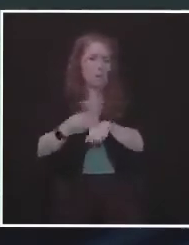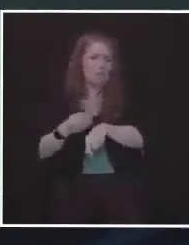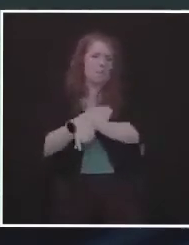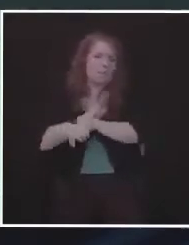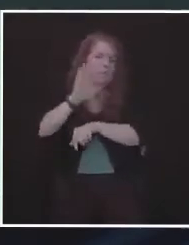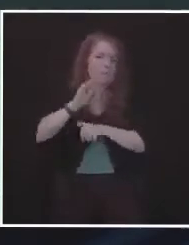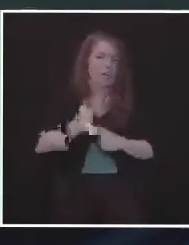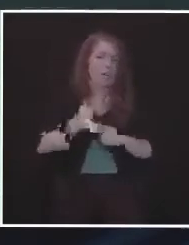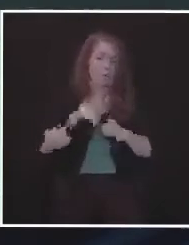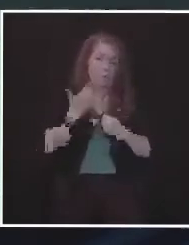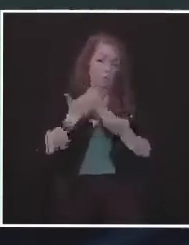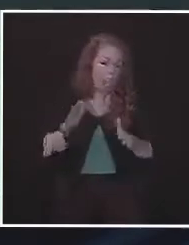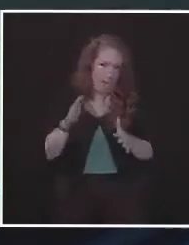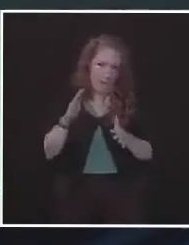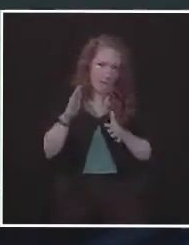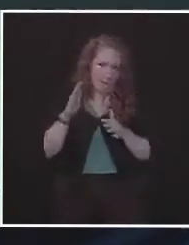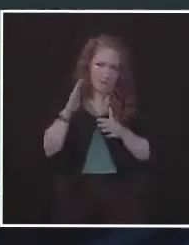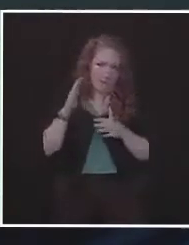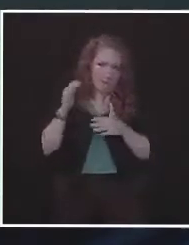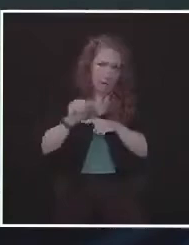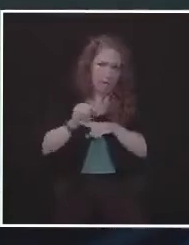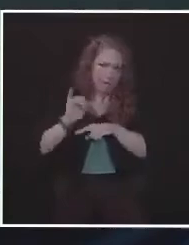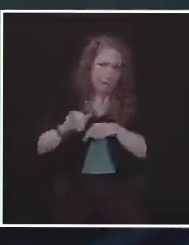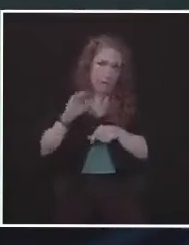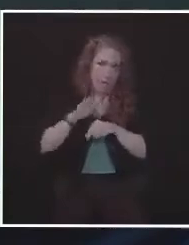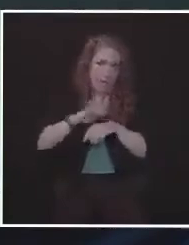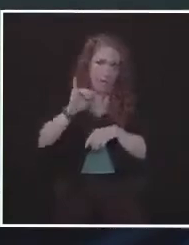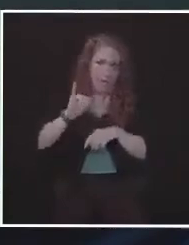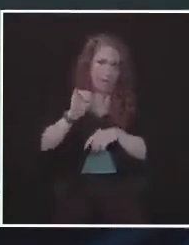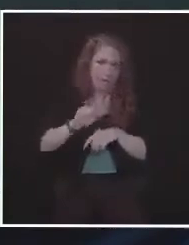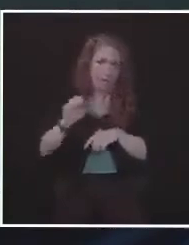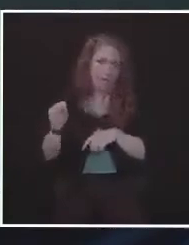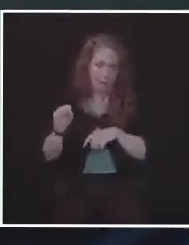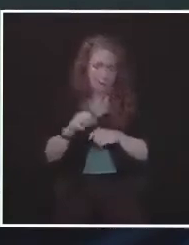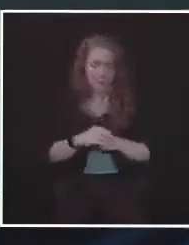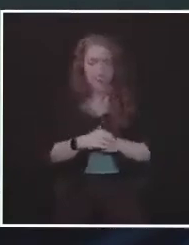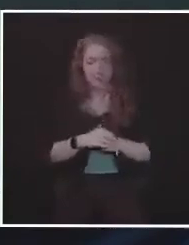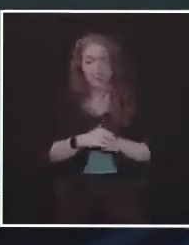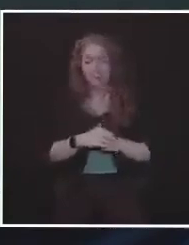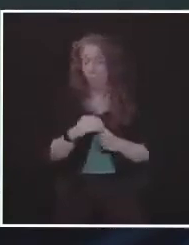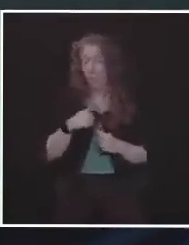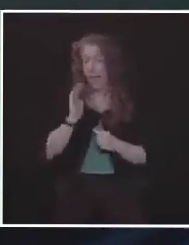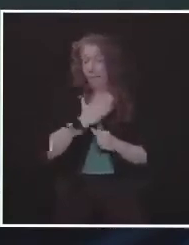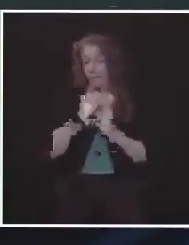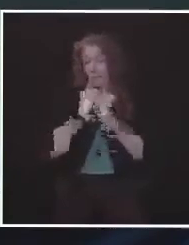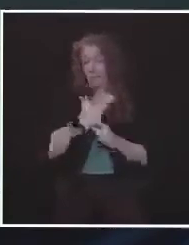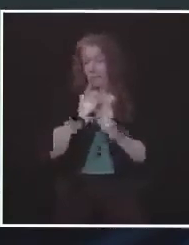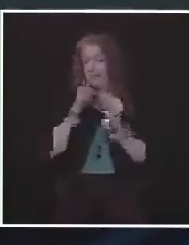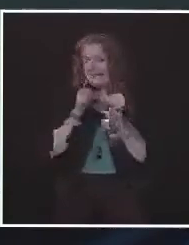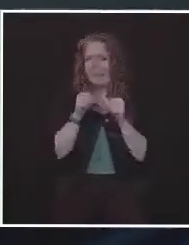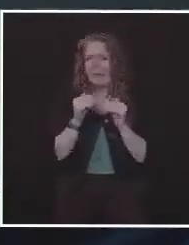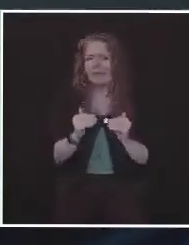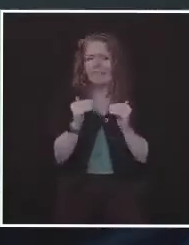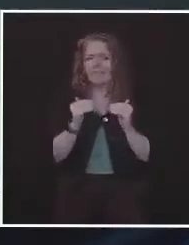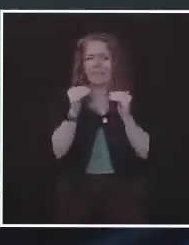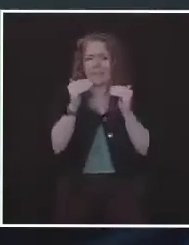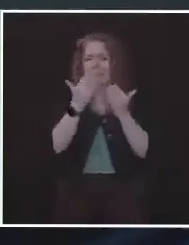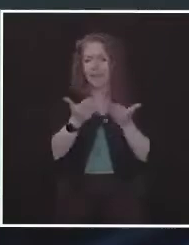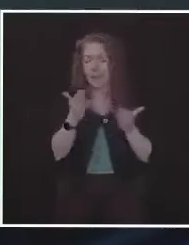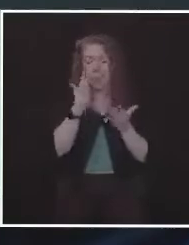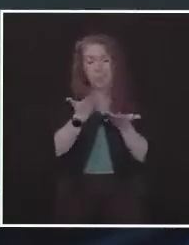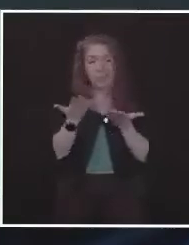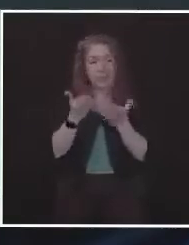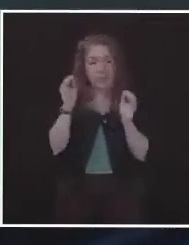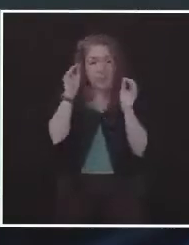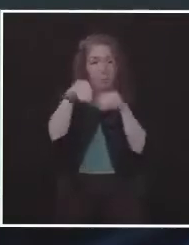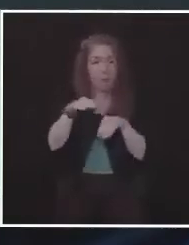the pipeline that keeps it going. Of course, we'll, on our missions, continue to advance things. There's things that'll fly in Artemis 1 that'll